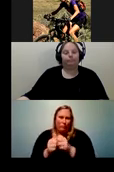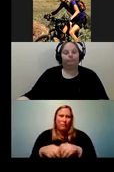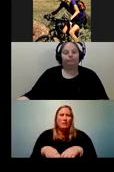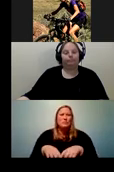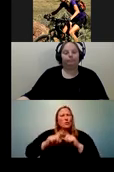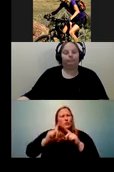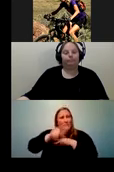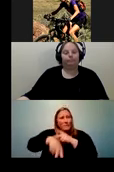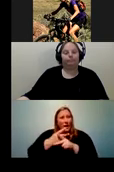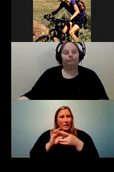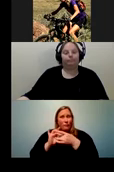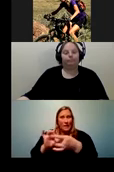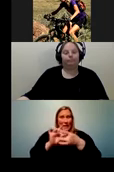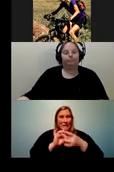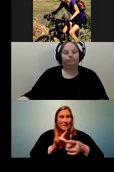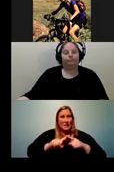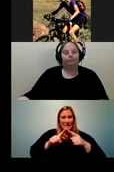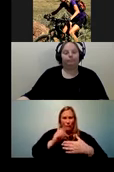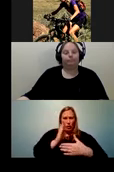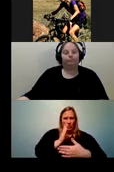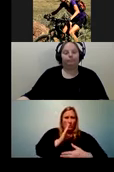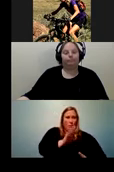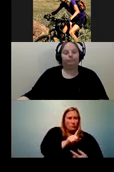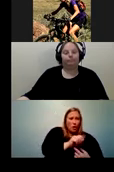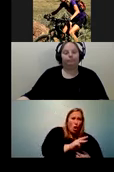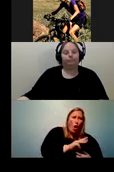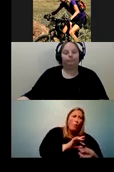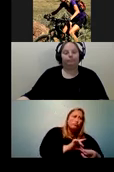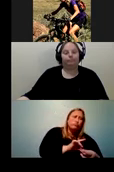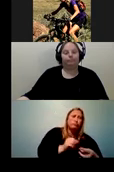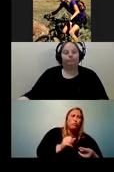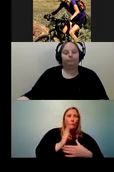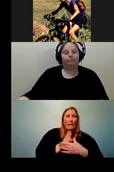relationships and there's different levels of intensity with those dual relationships.